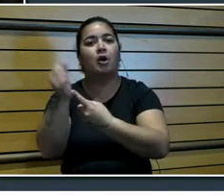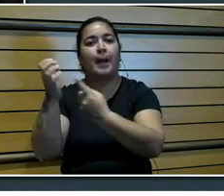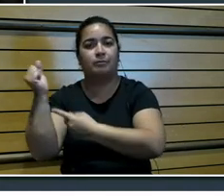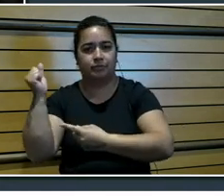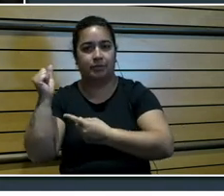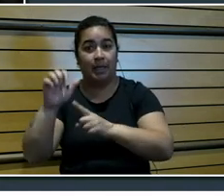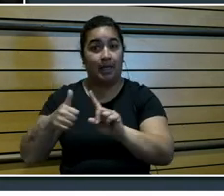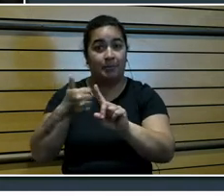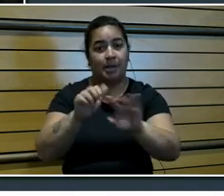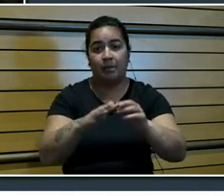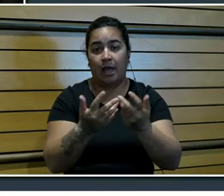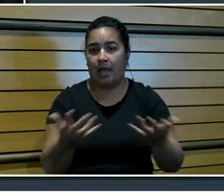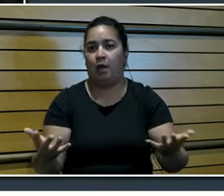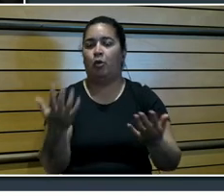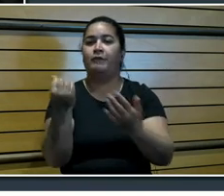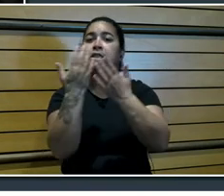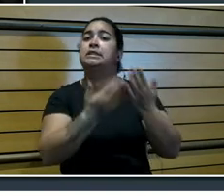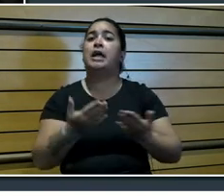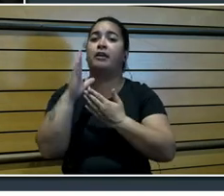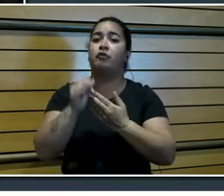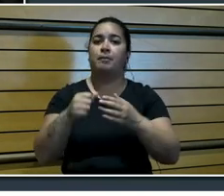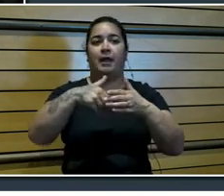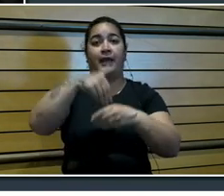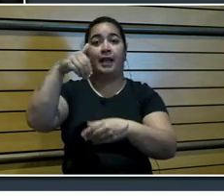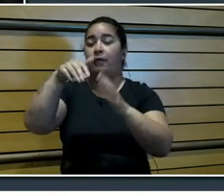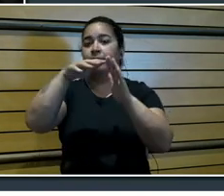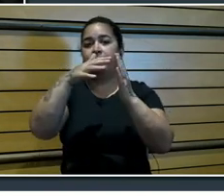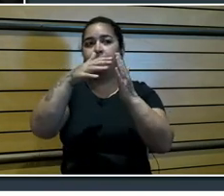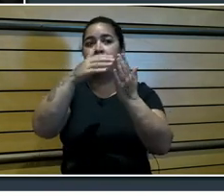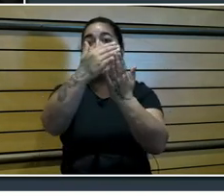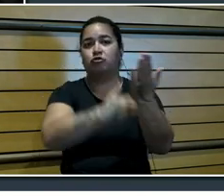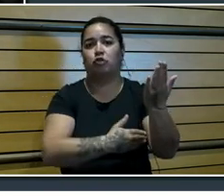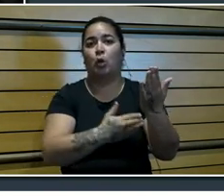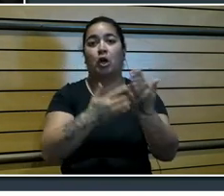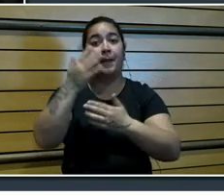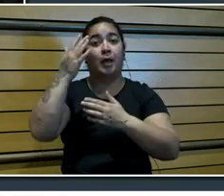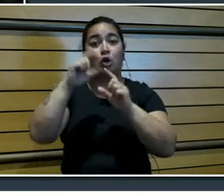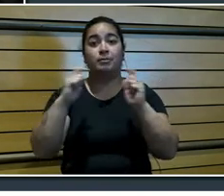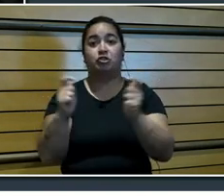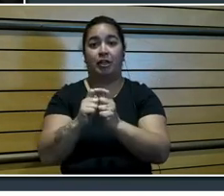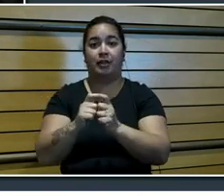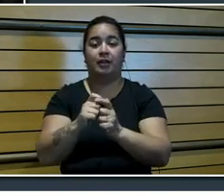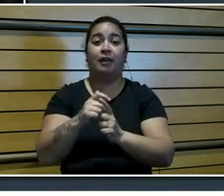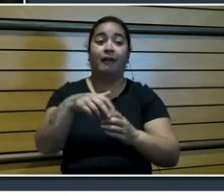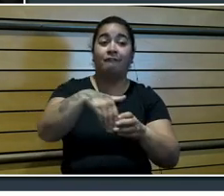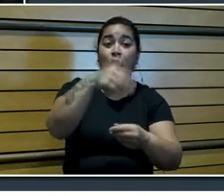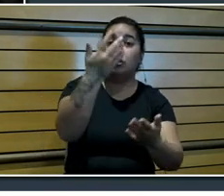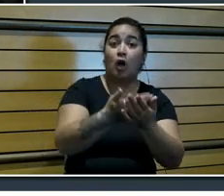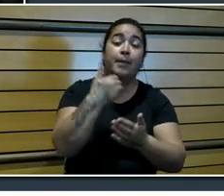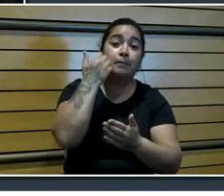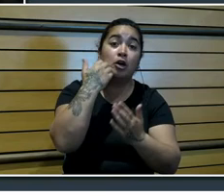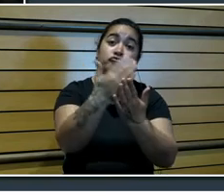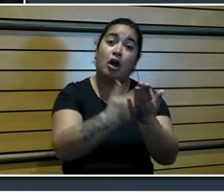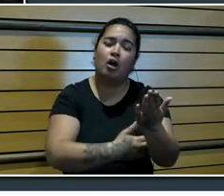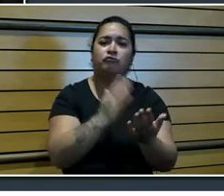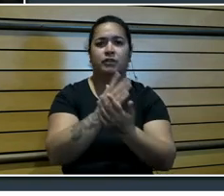this up, a study undertaken by the Electoral Commission found that voters just on the Māori roll represented over 10% of New